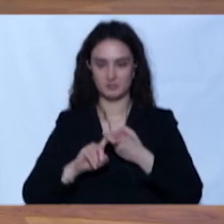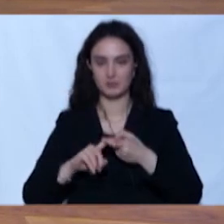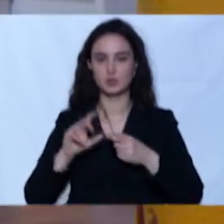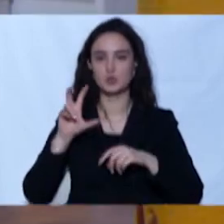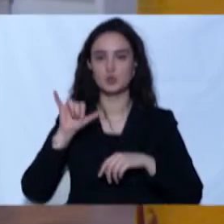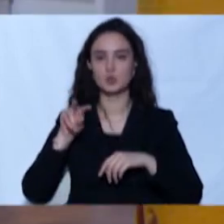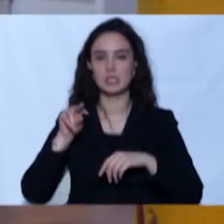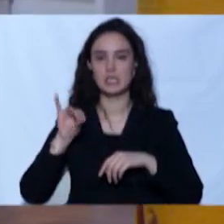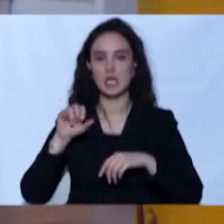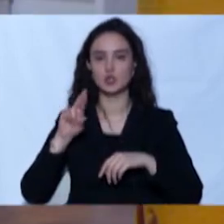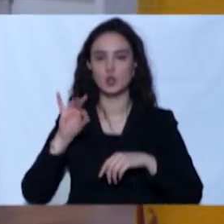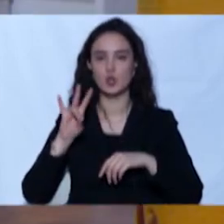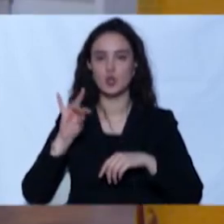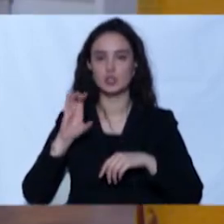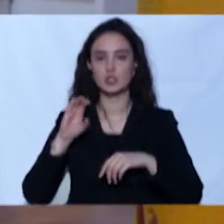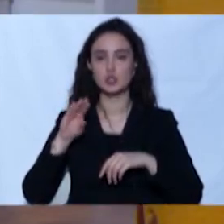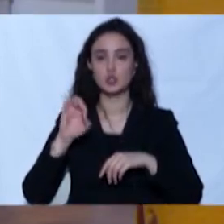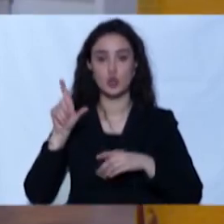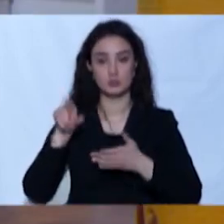Julia Donaldson is the author of the Gruffalo.